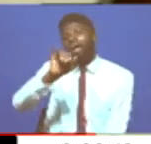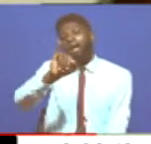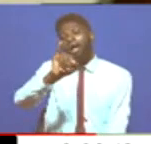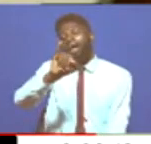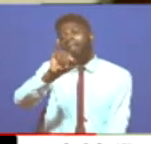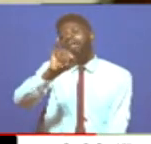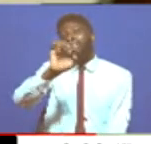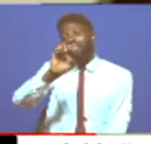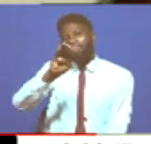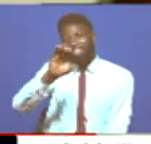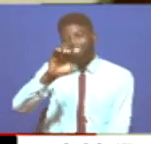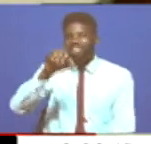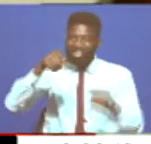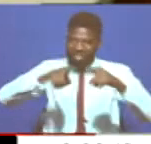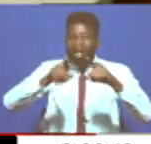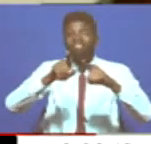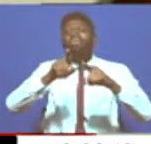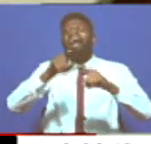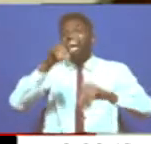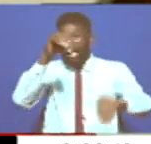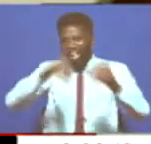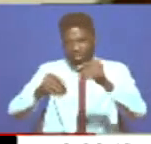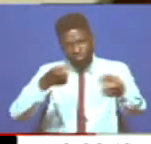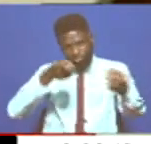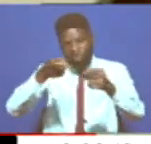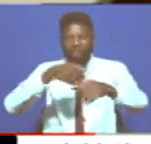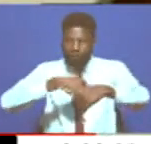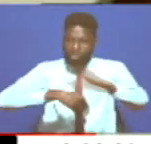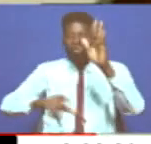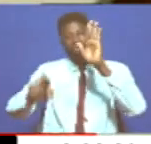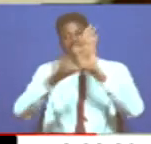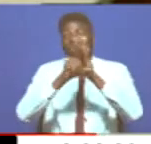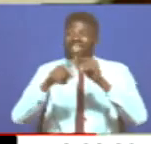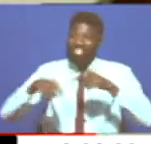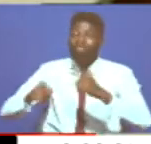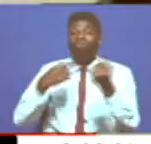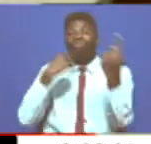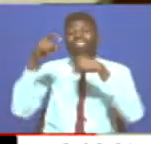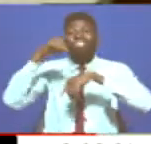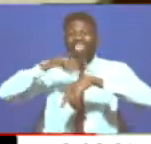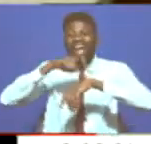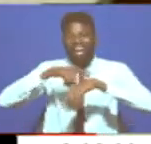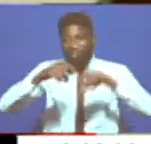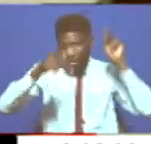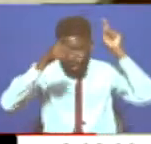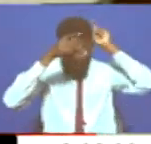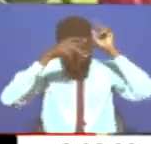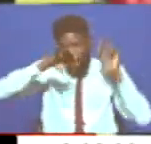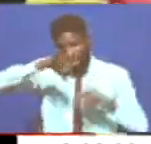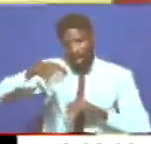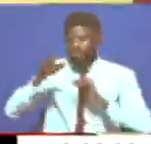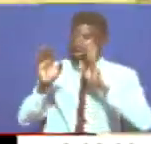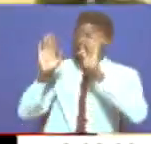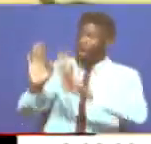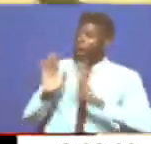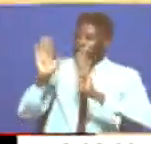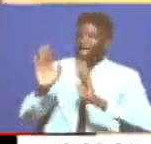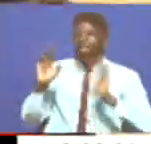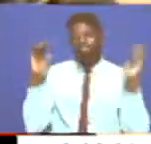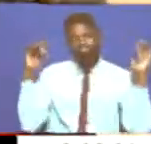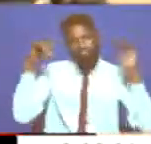the confines of law. They were speaking during a vote-hunting mission in Kakamega County. Take a look.